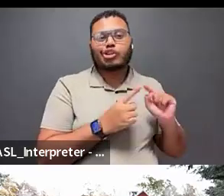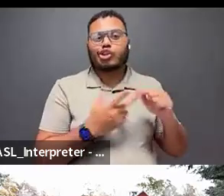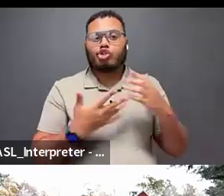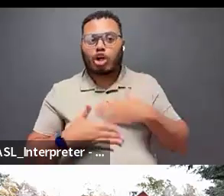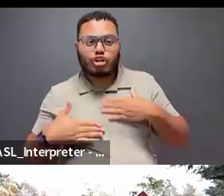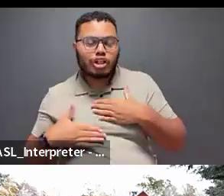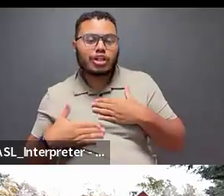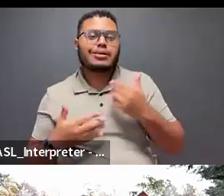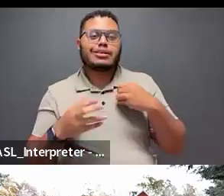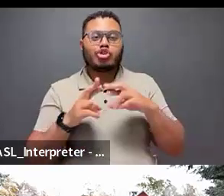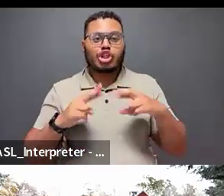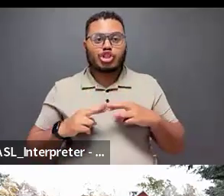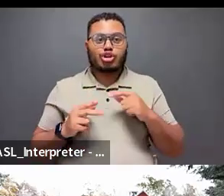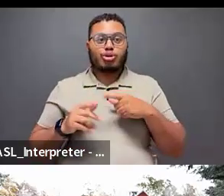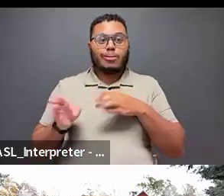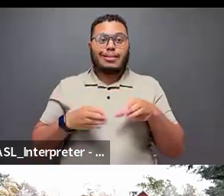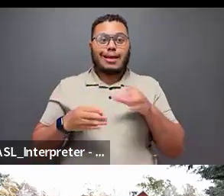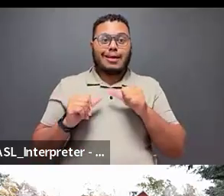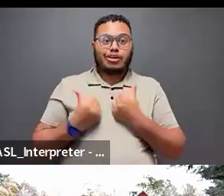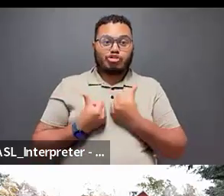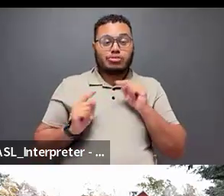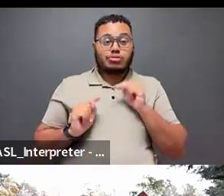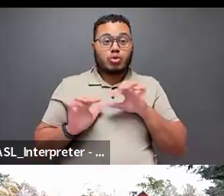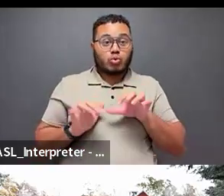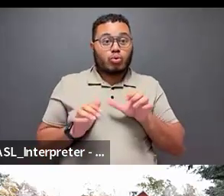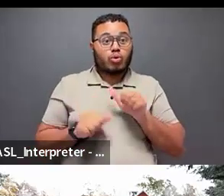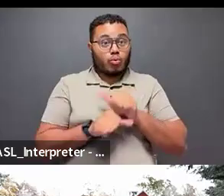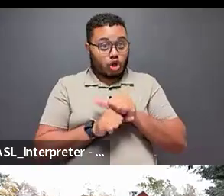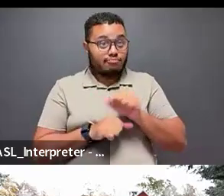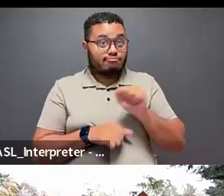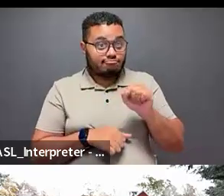have the regional planning agencies doing a lot of the work. So we want to